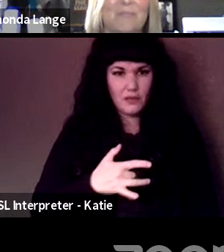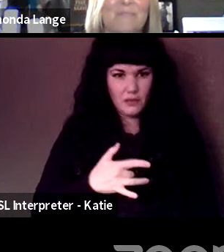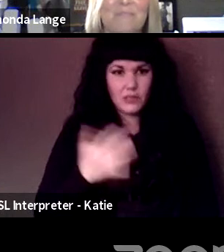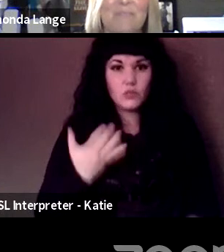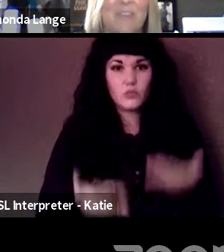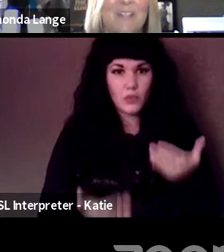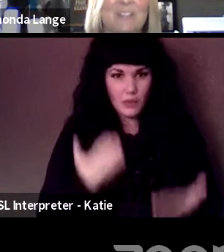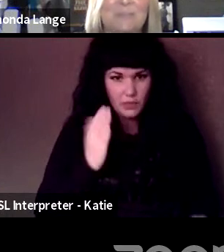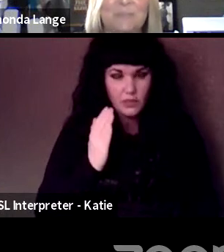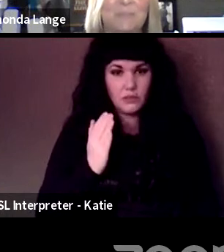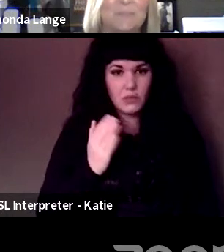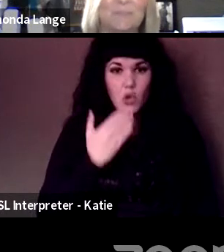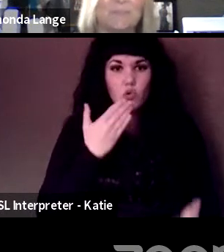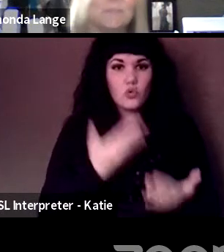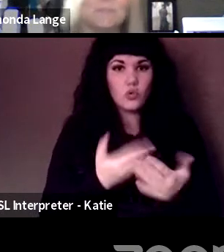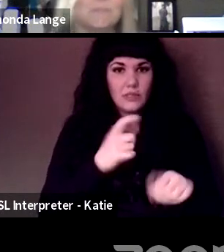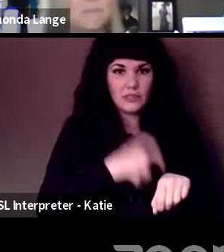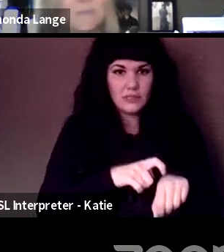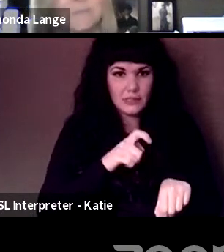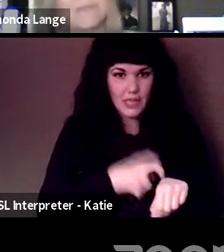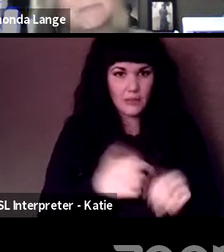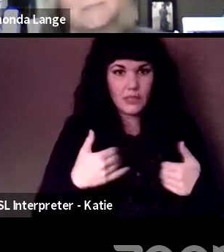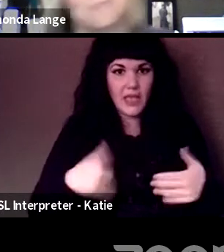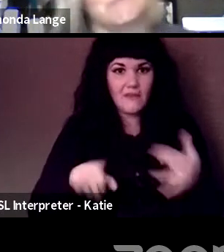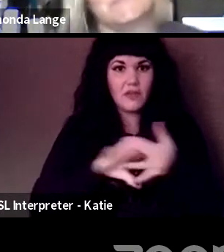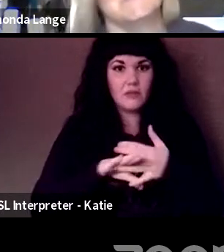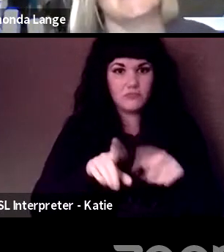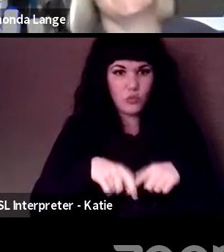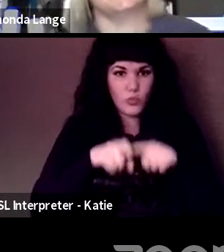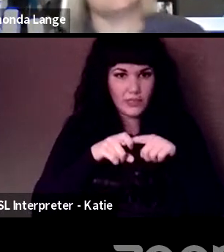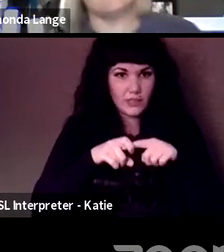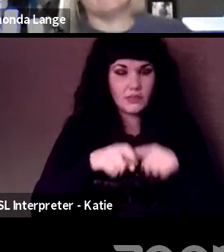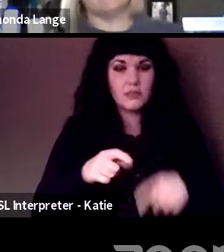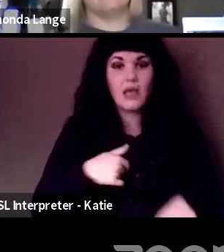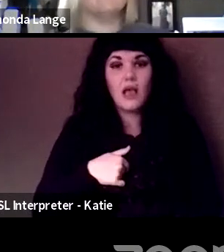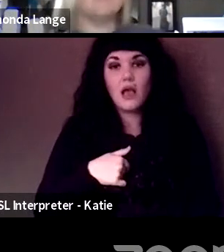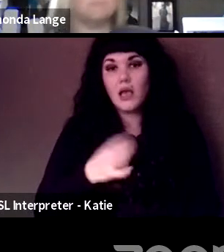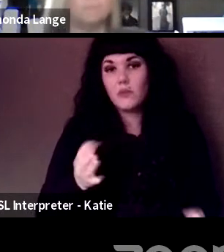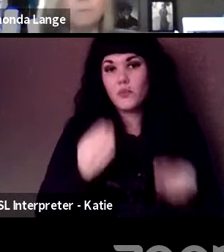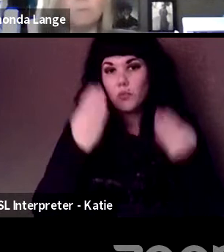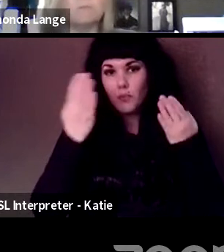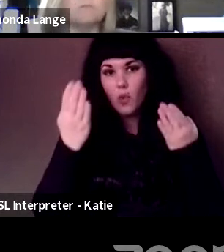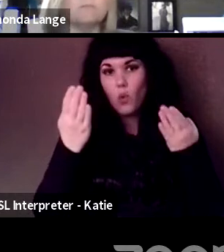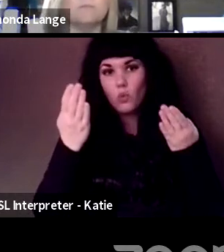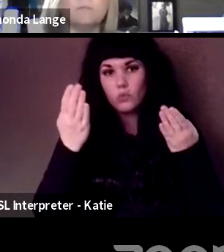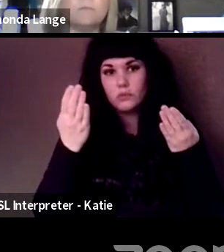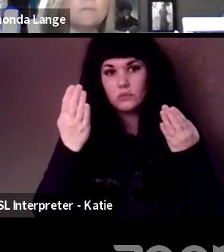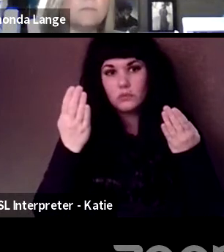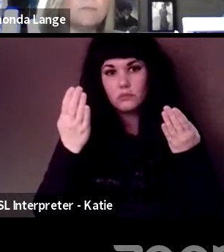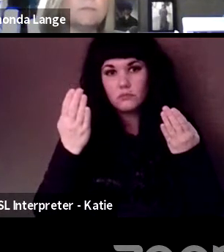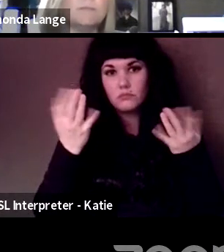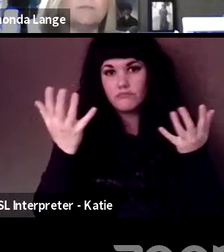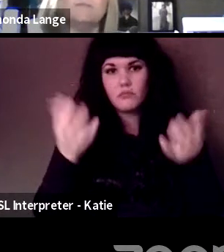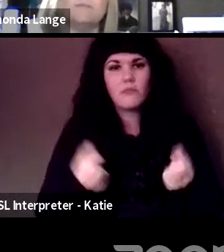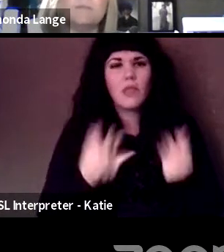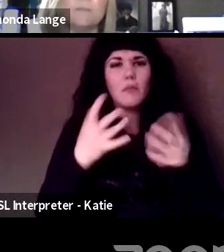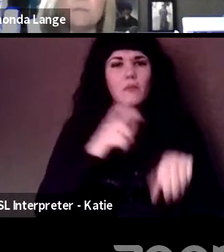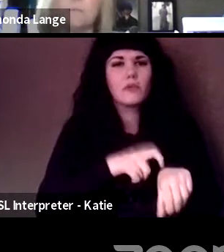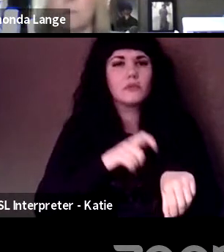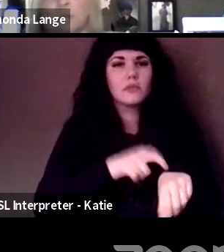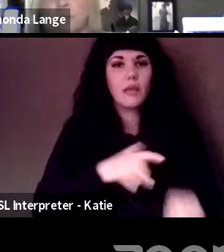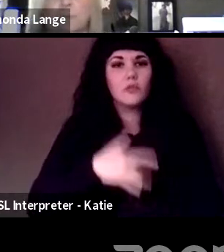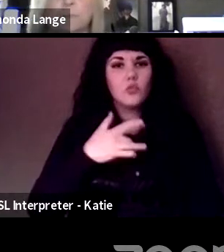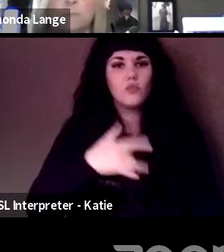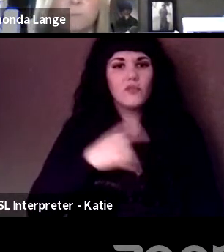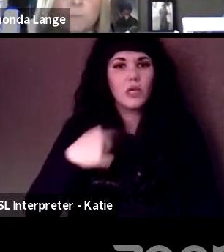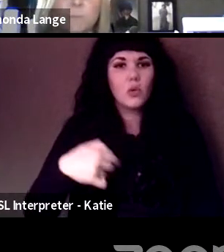good time to take a recess. I propose, what do we think that we need? And I'm willing for